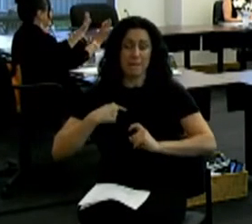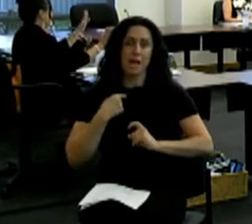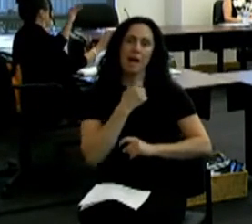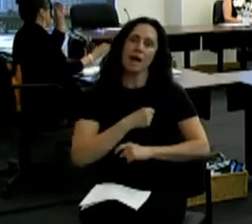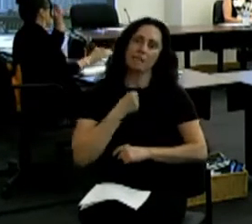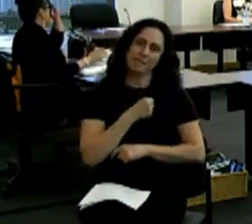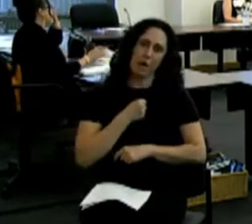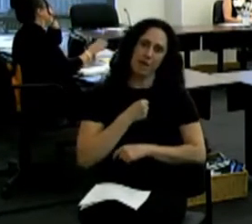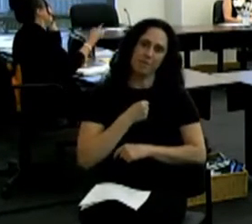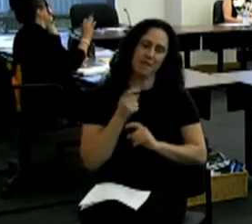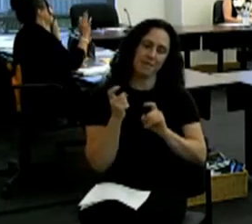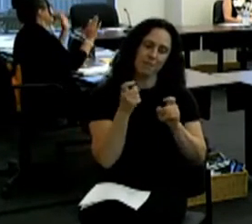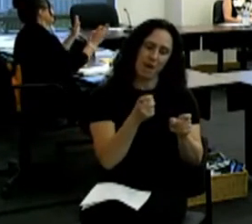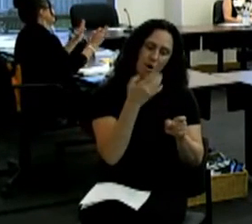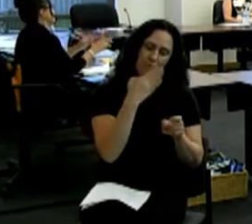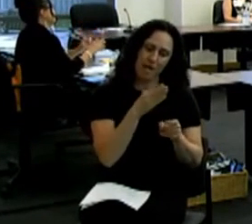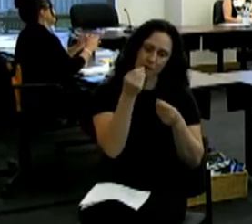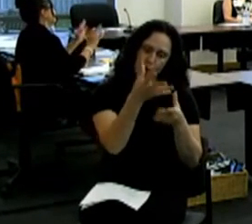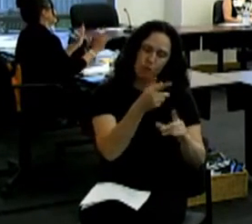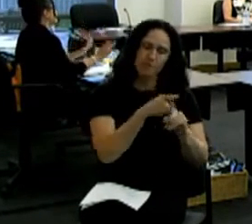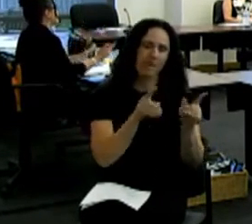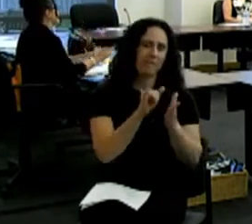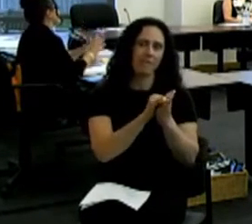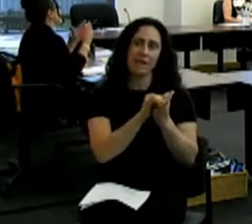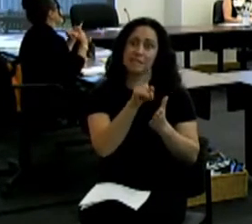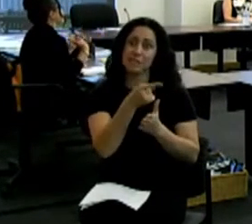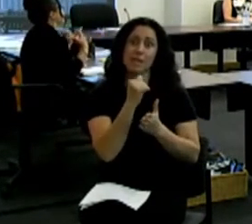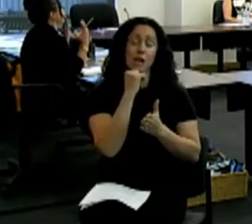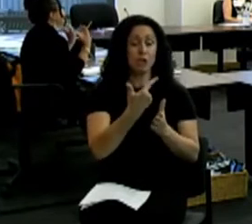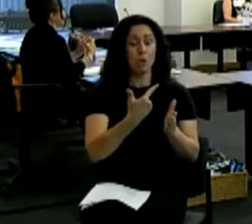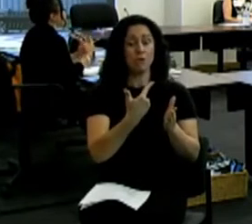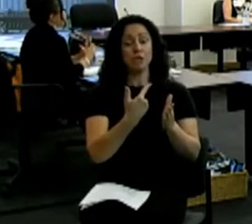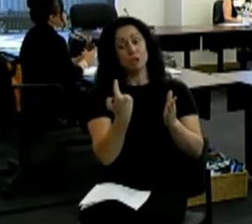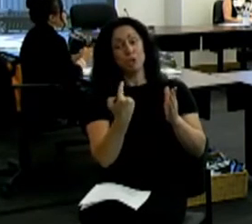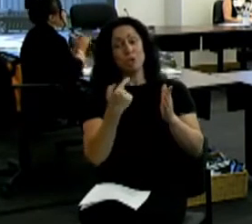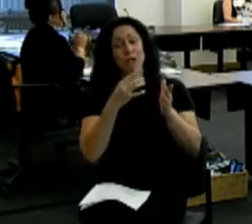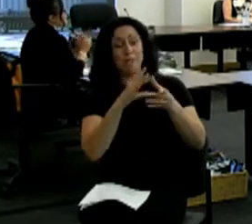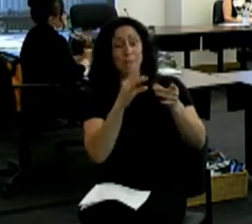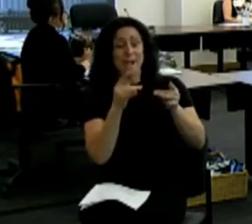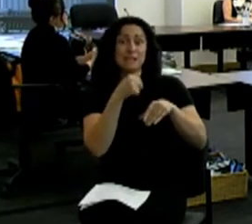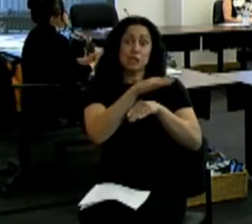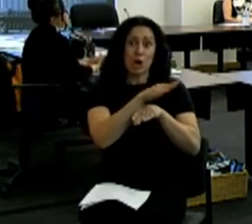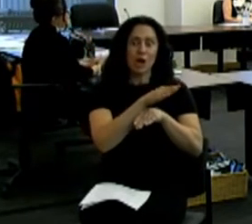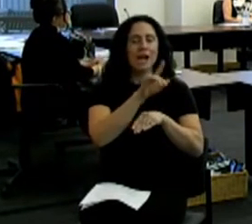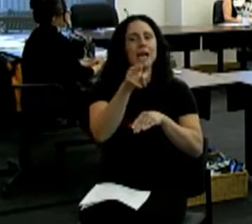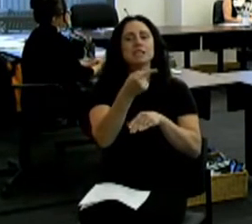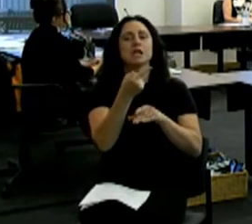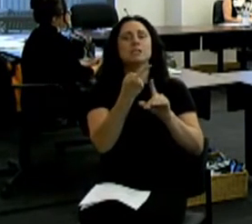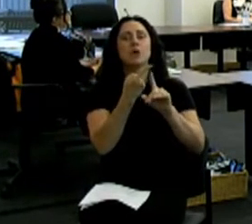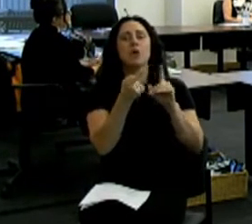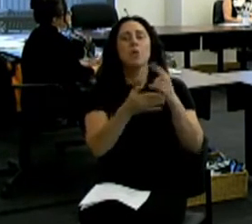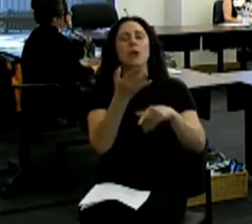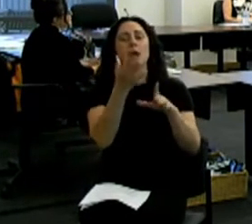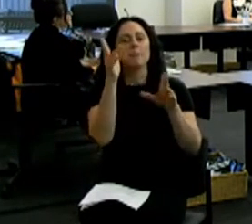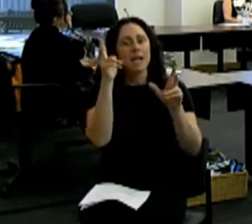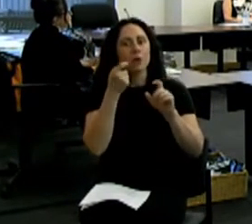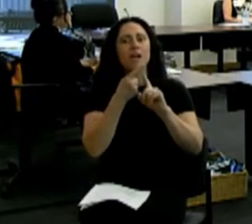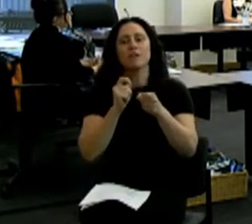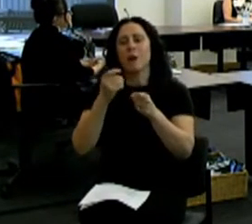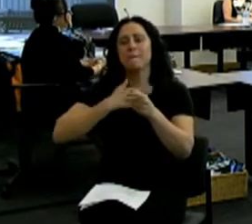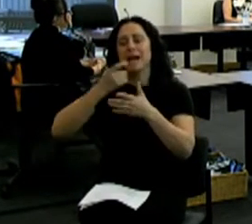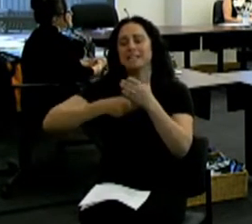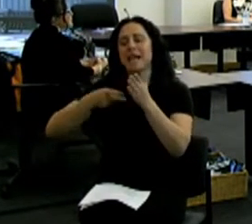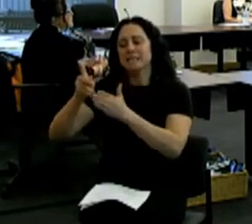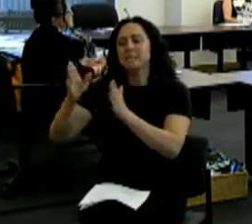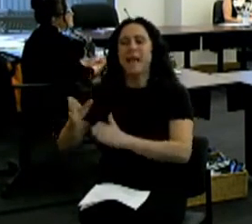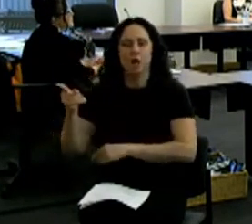sorry to be the bearer of bad news, but that's just, you know, don't shoot the messenger. That's just what I'm hearing from my constituents. Okay.